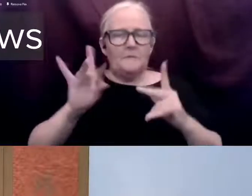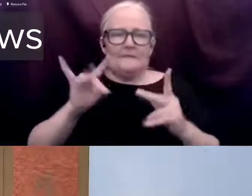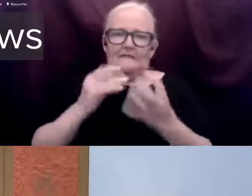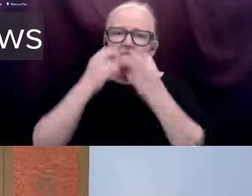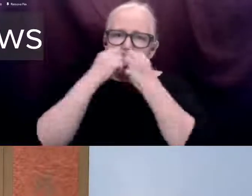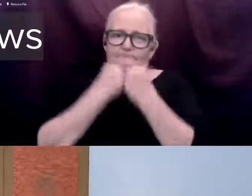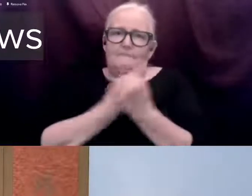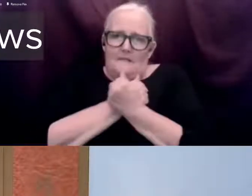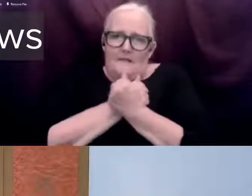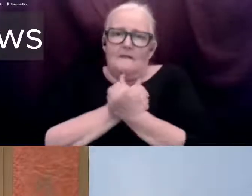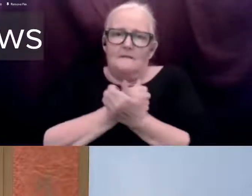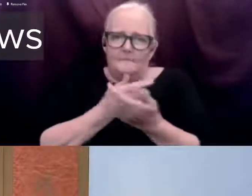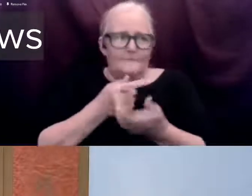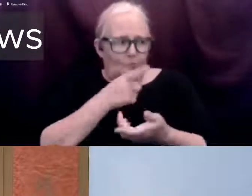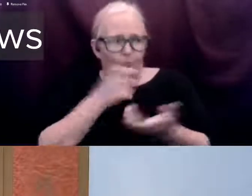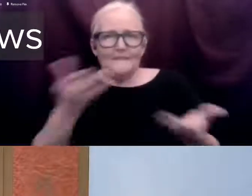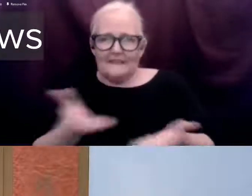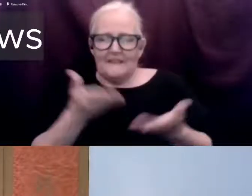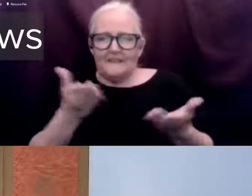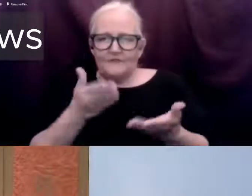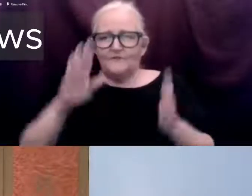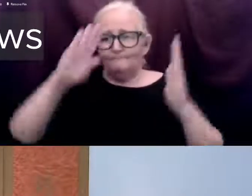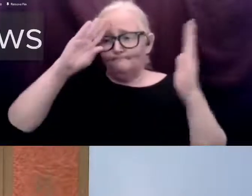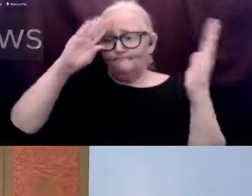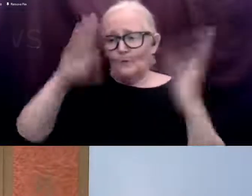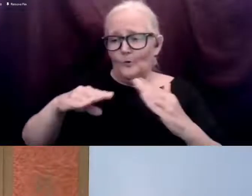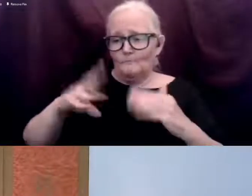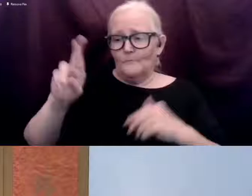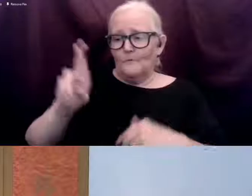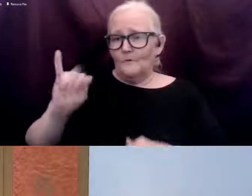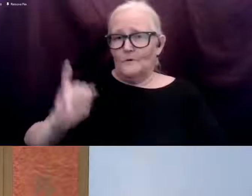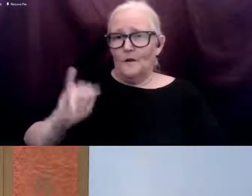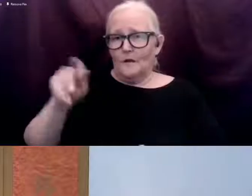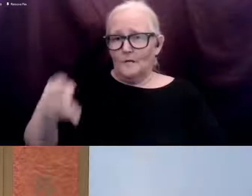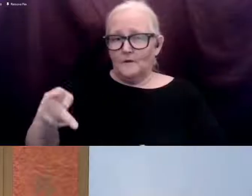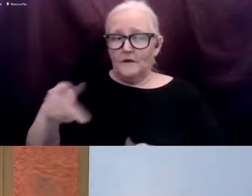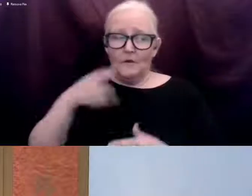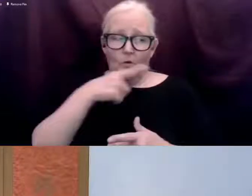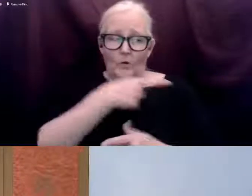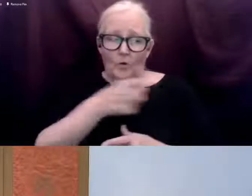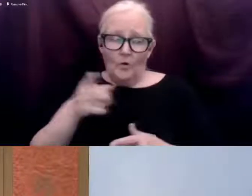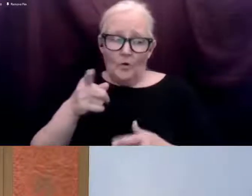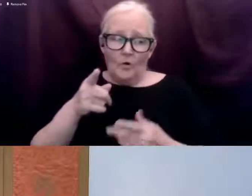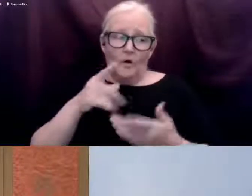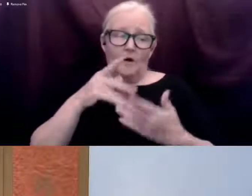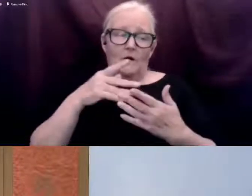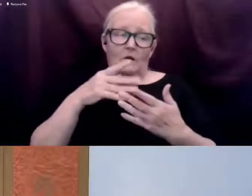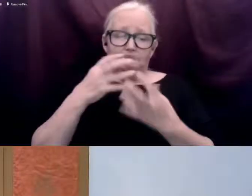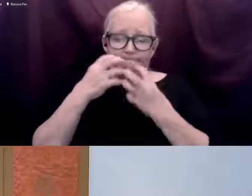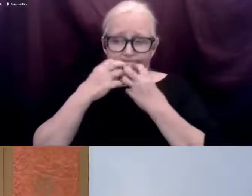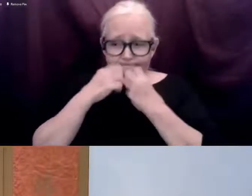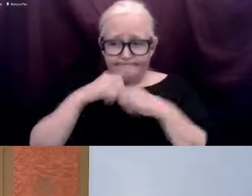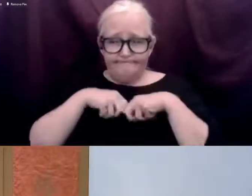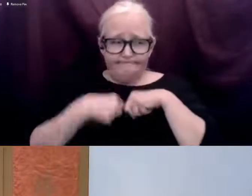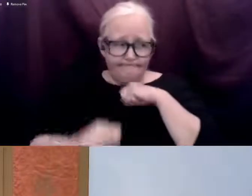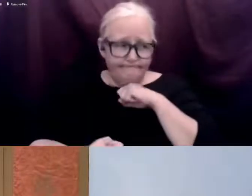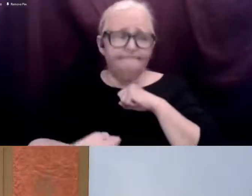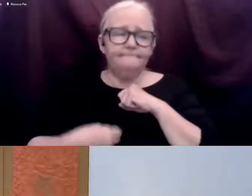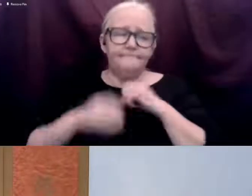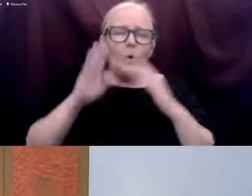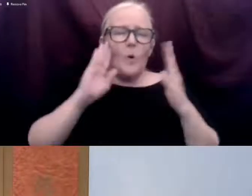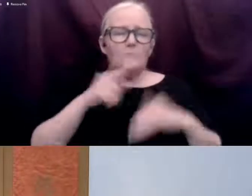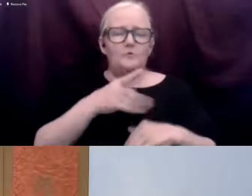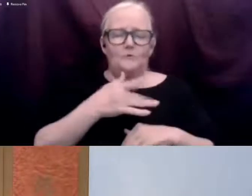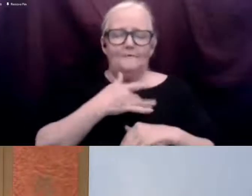in peace, and may all who grieve her rest in comfort and their good memories of her. In every joy